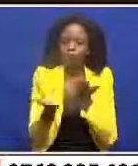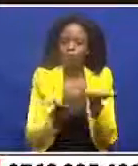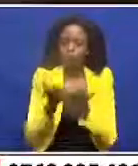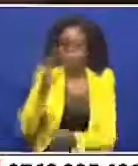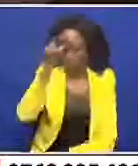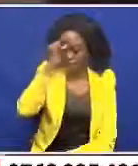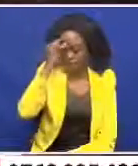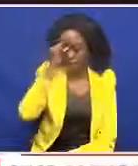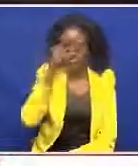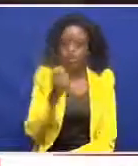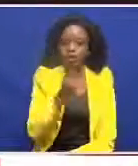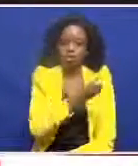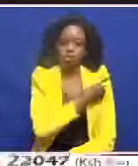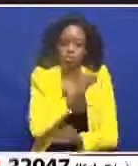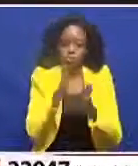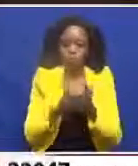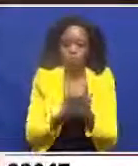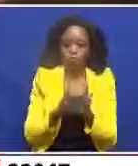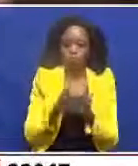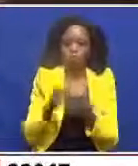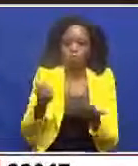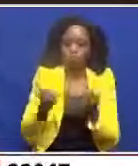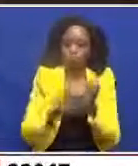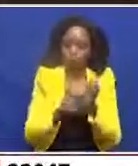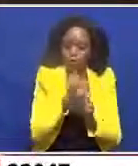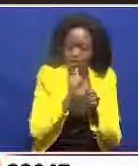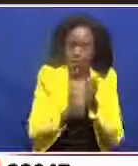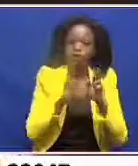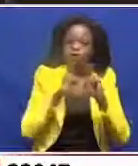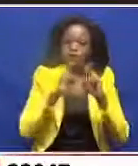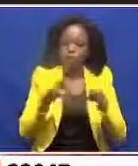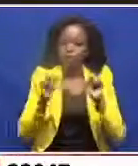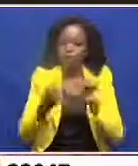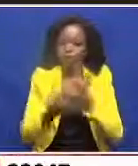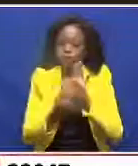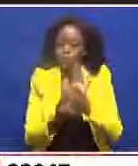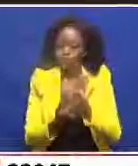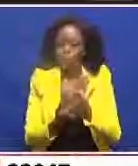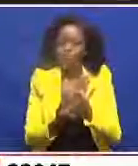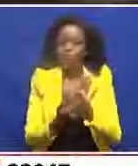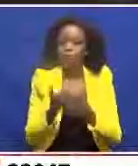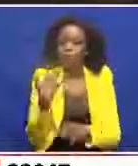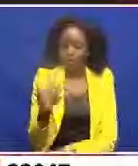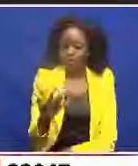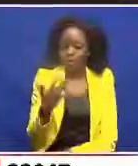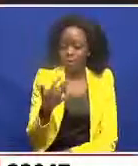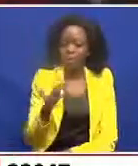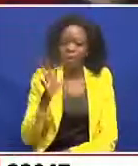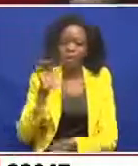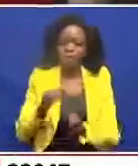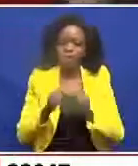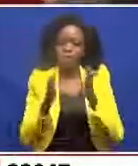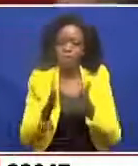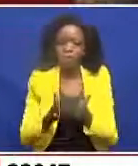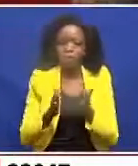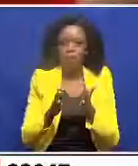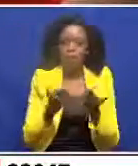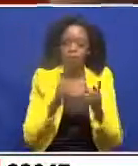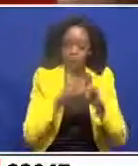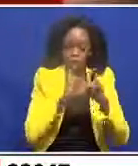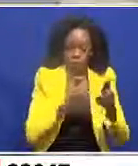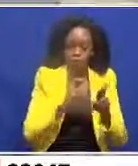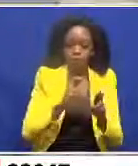government veterinary officer whose scientific report will be correlated with the statements of the farmers recorded at